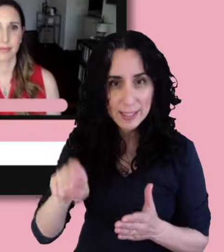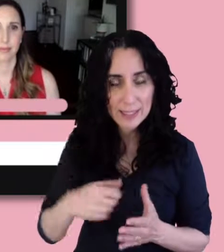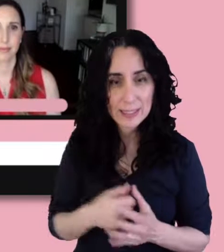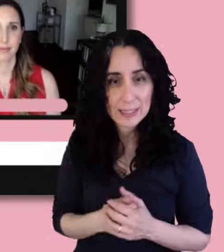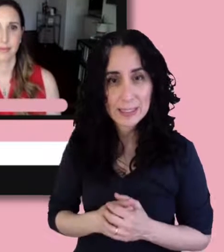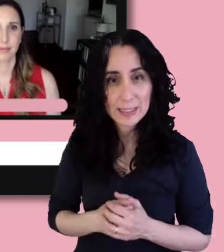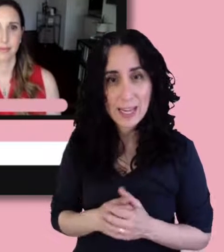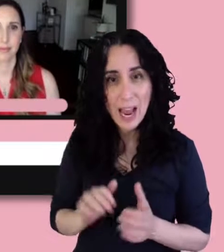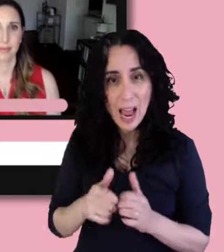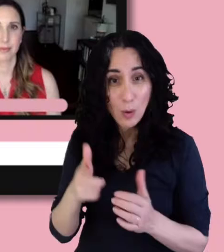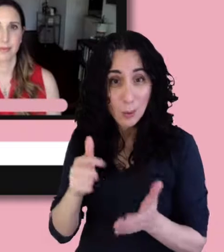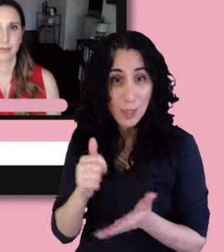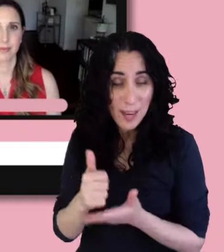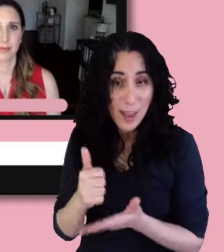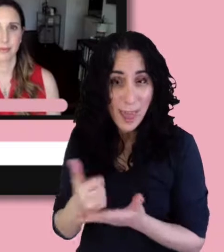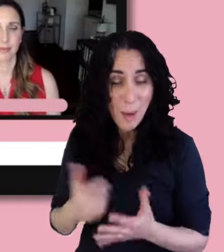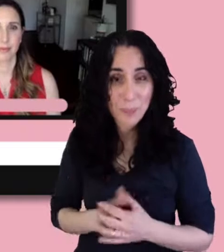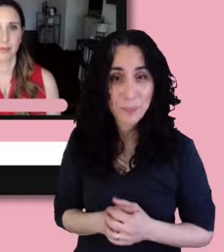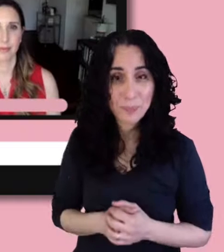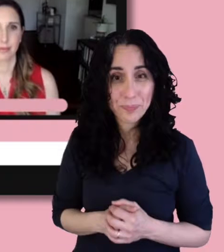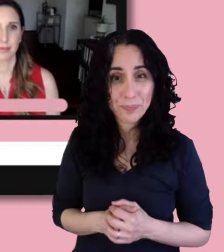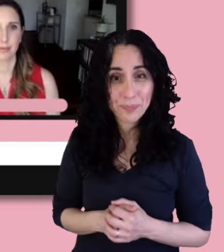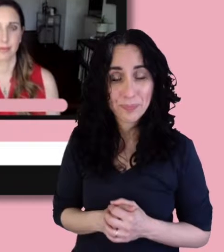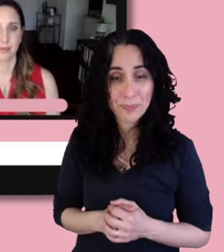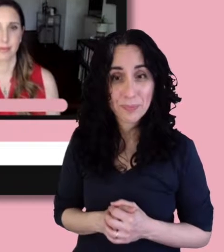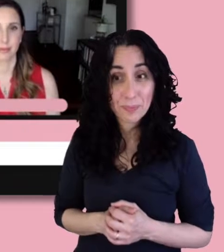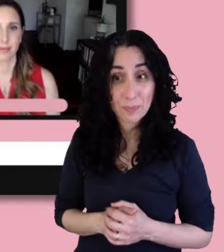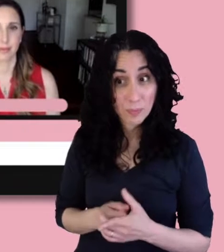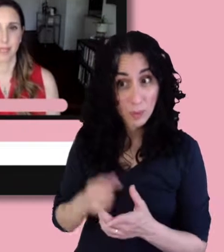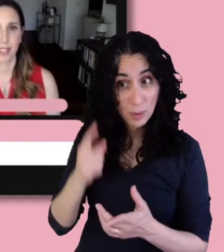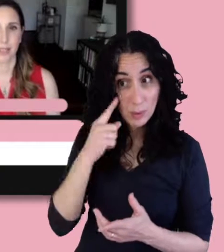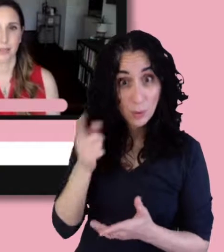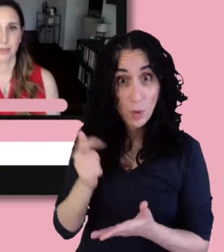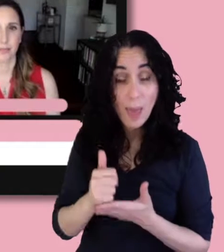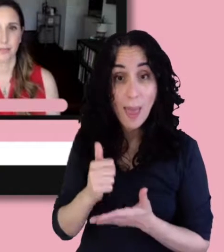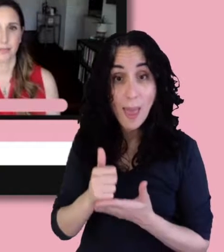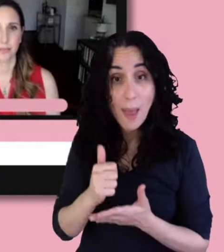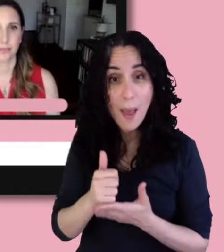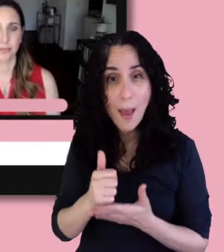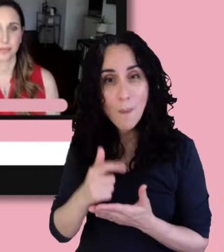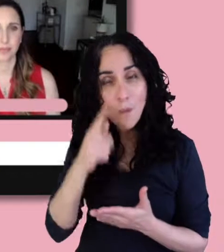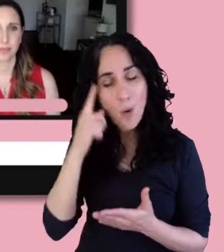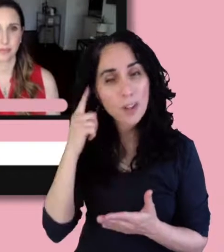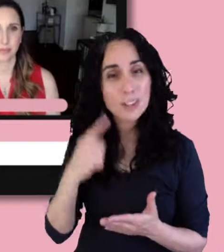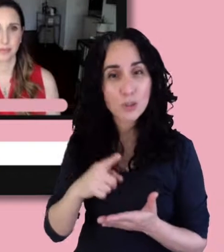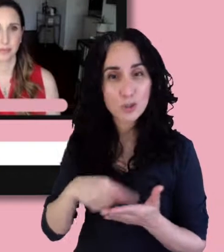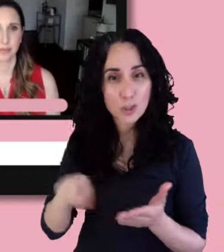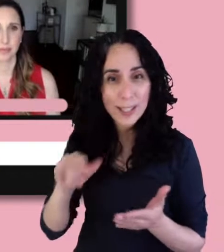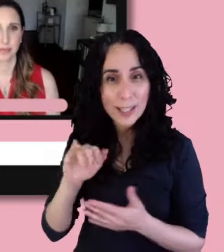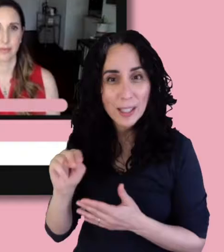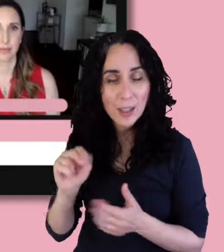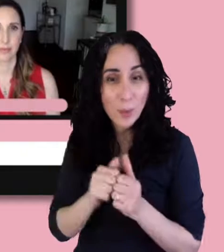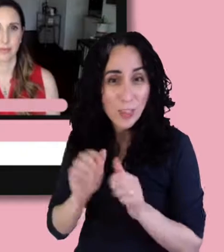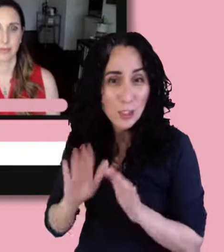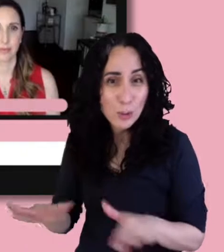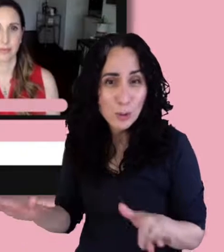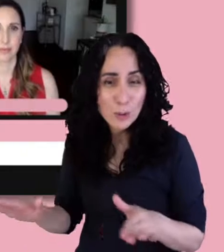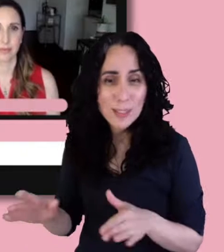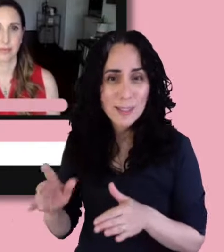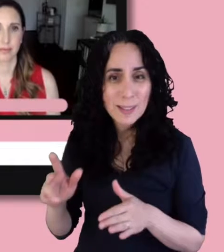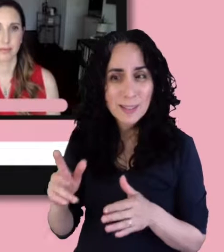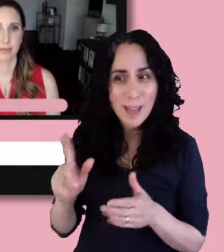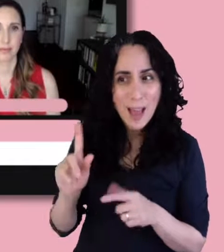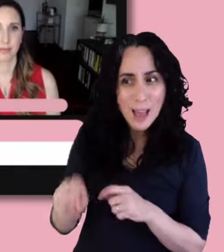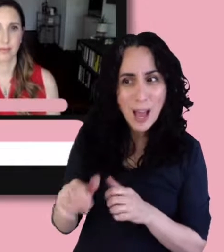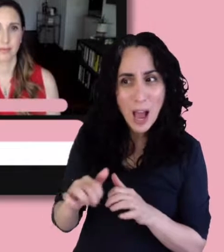need, and see how you can help. So do you think that would help to kind of check in with children and ask